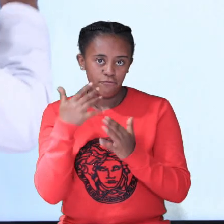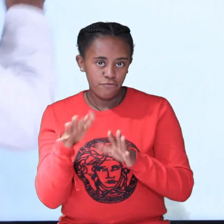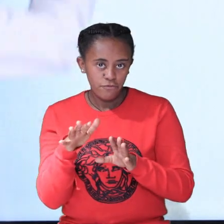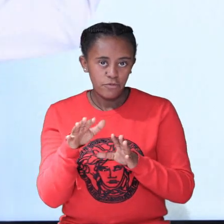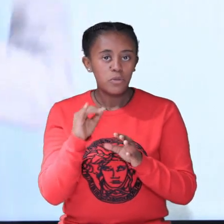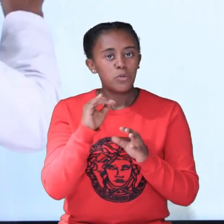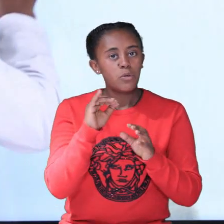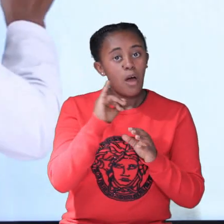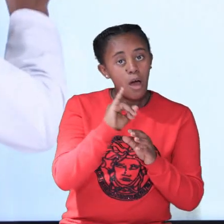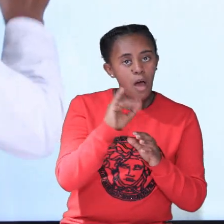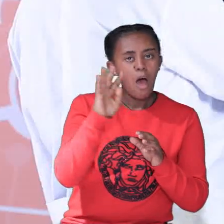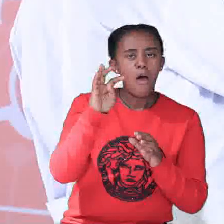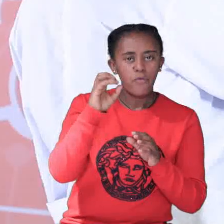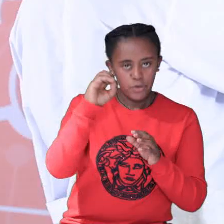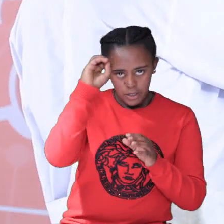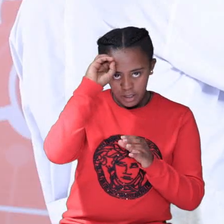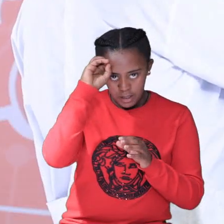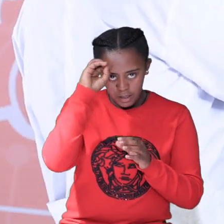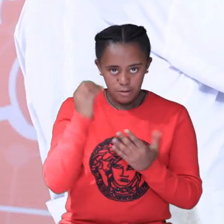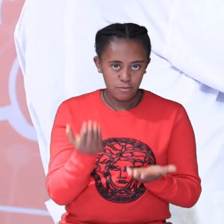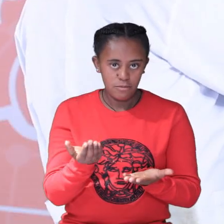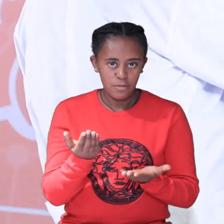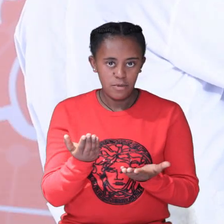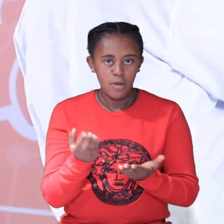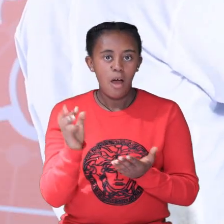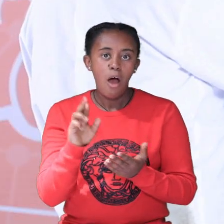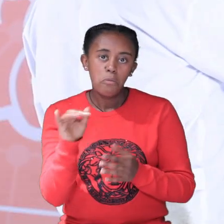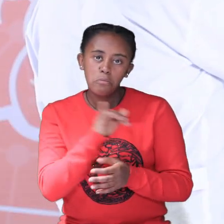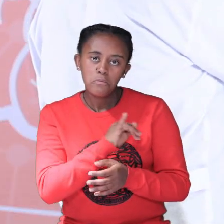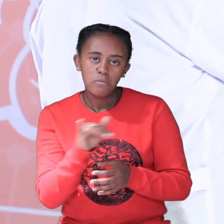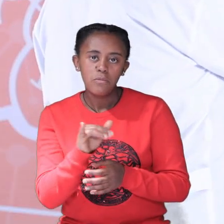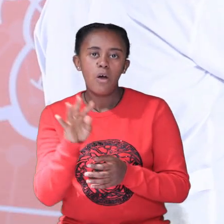find the angle of reflection. By the law of reflection,